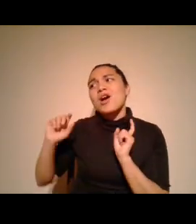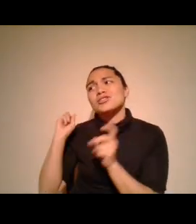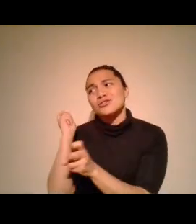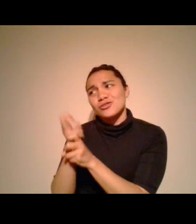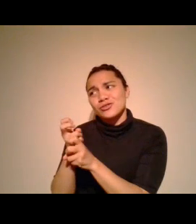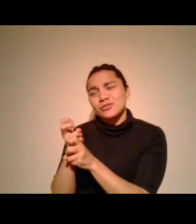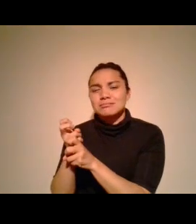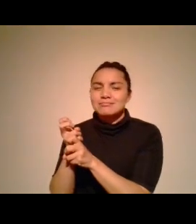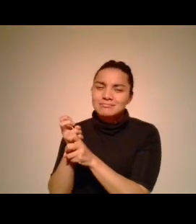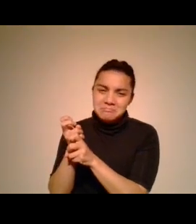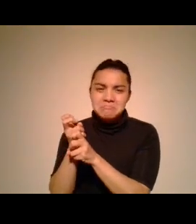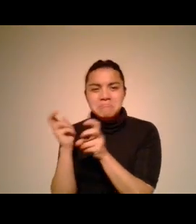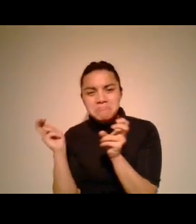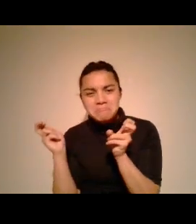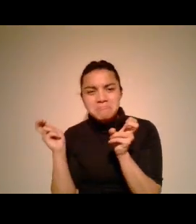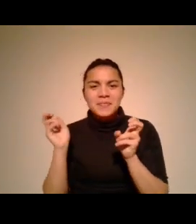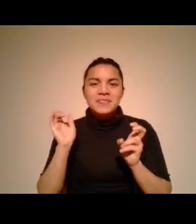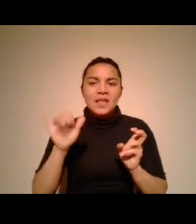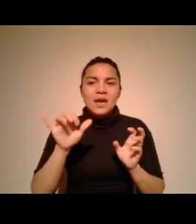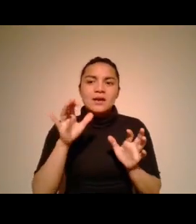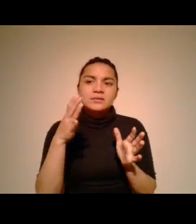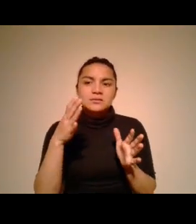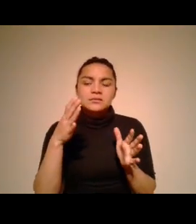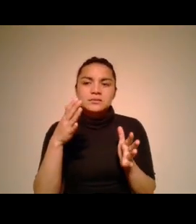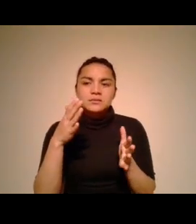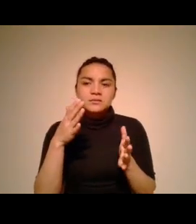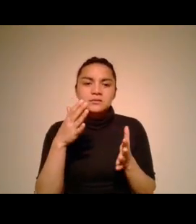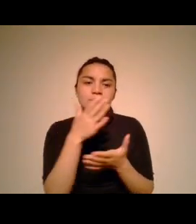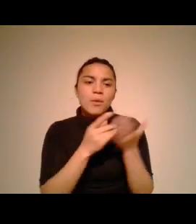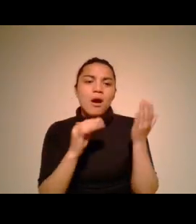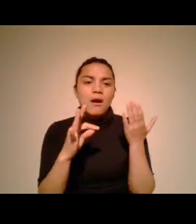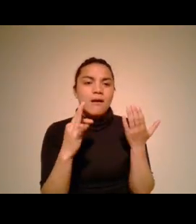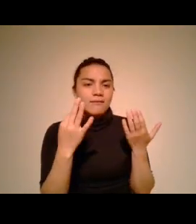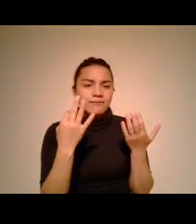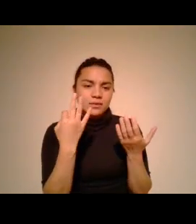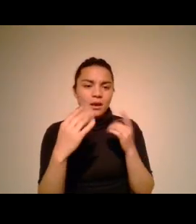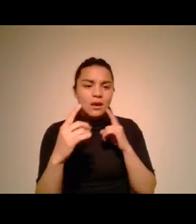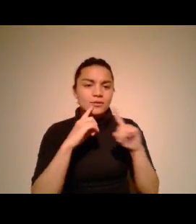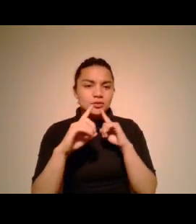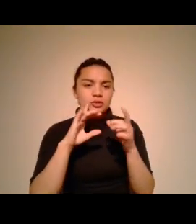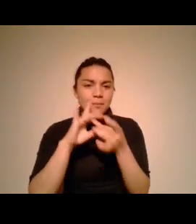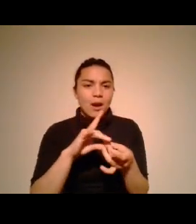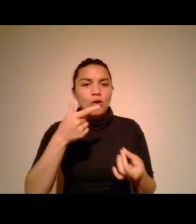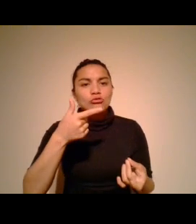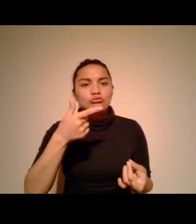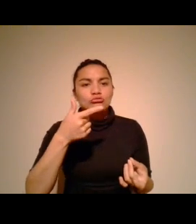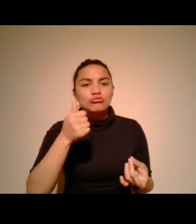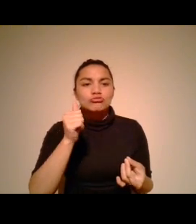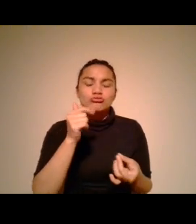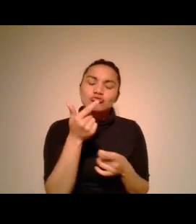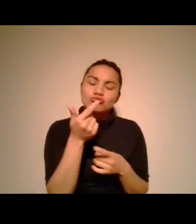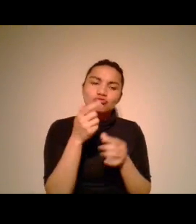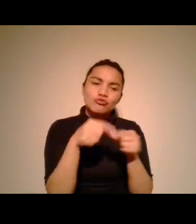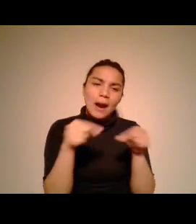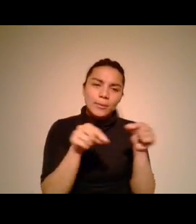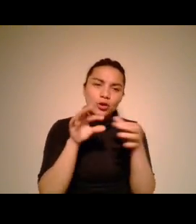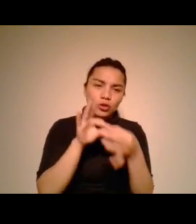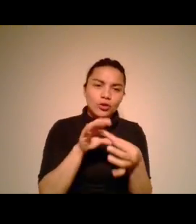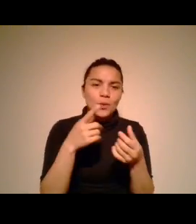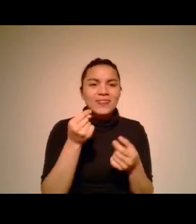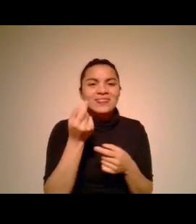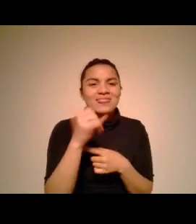sometimes is sort of part of the conversation about the grammaticality of singular they, but sometimes it's not. I